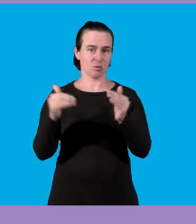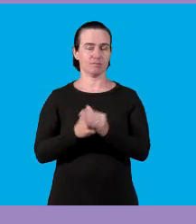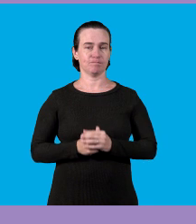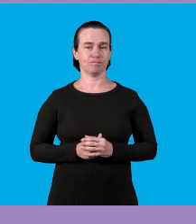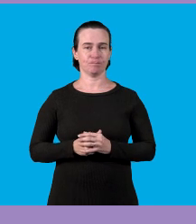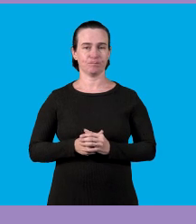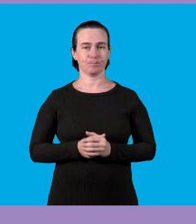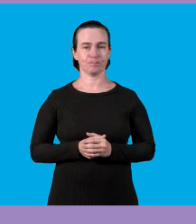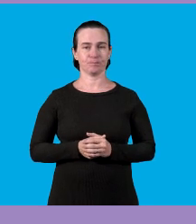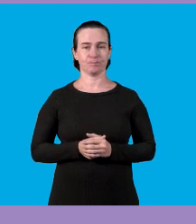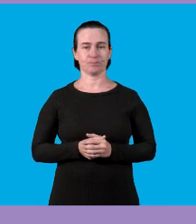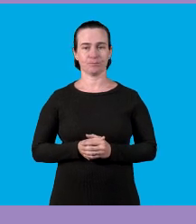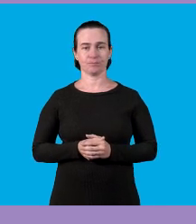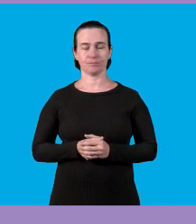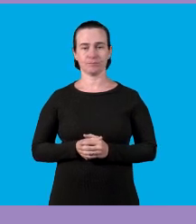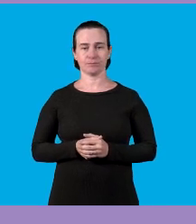equal.